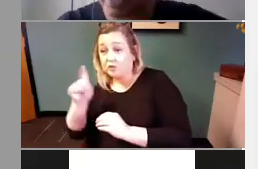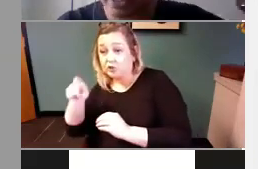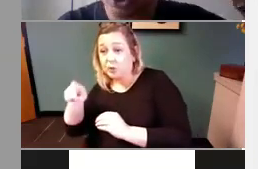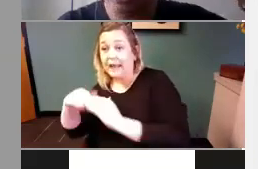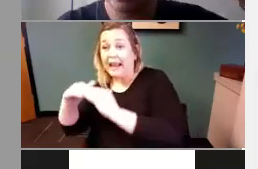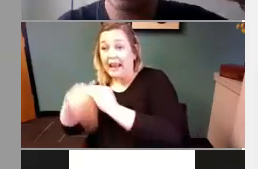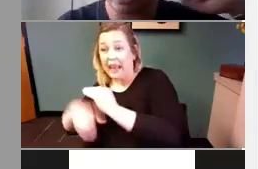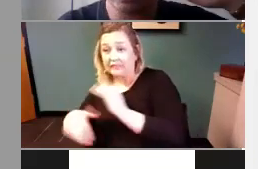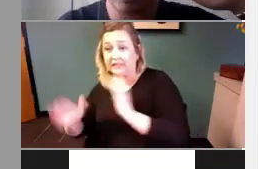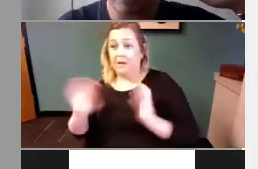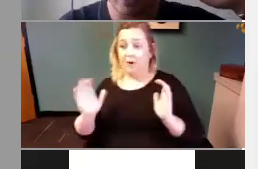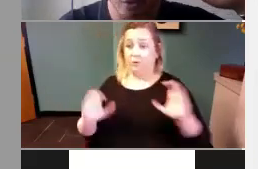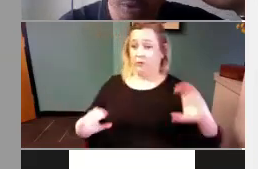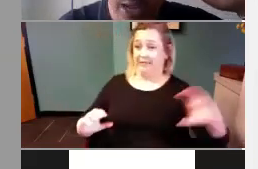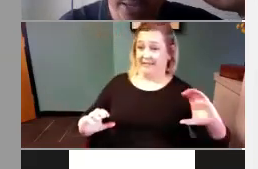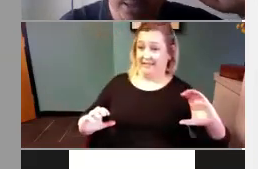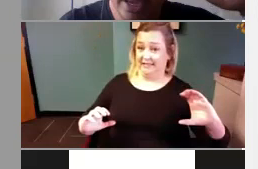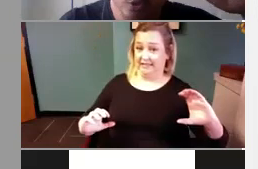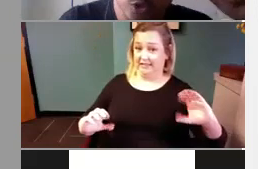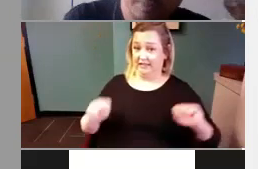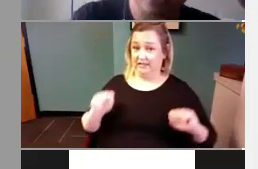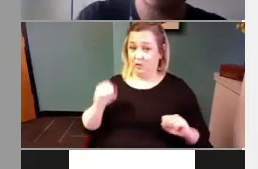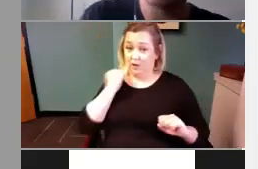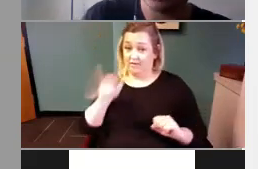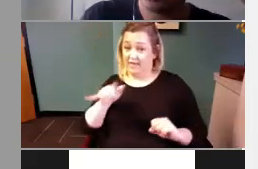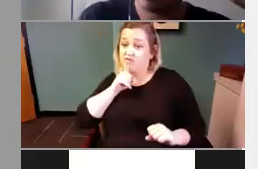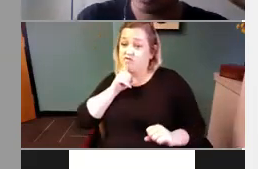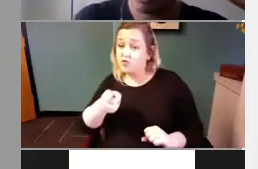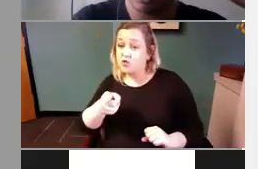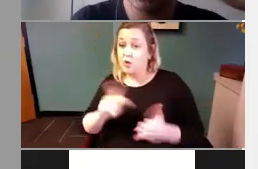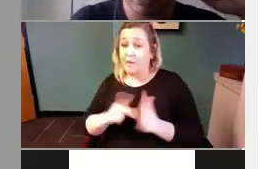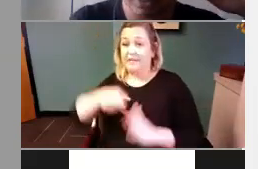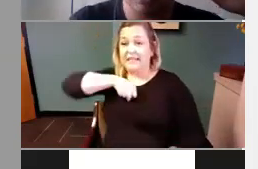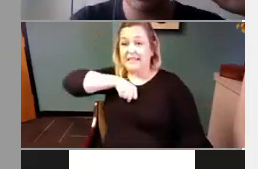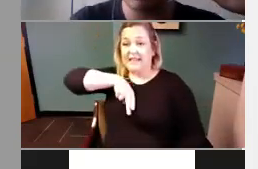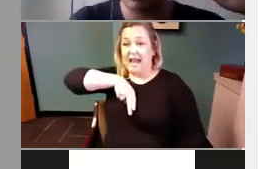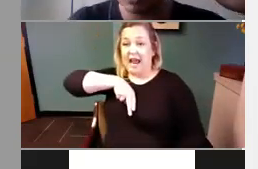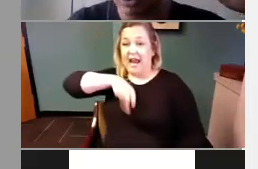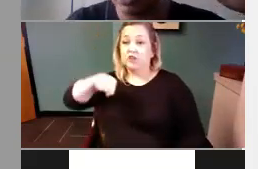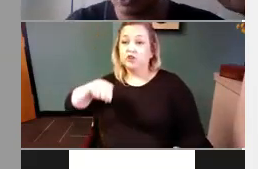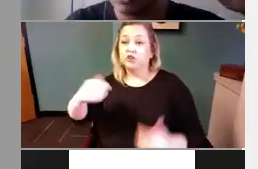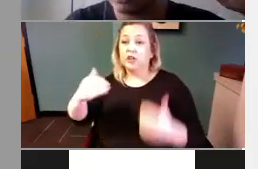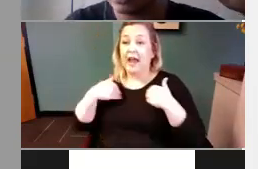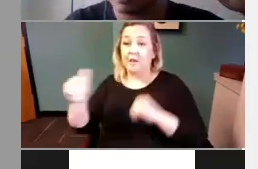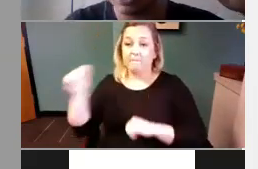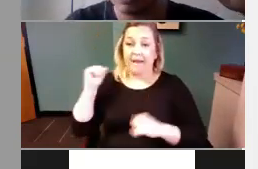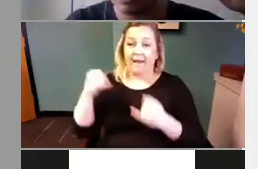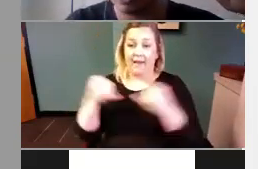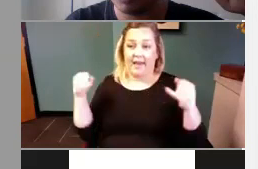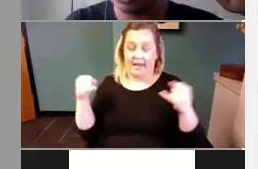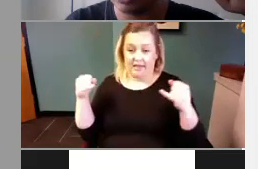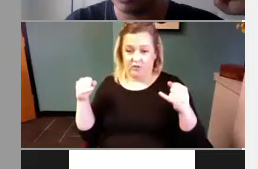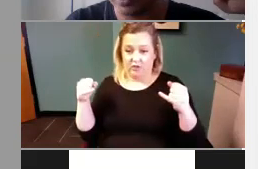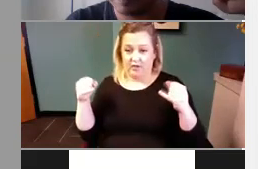would be a backage that starts from, I don't know, tie and goes back to shirt. or some other particular node in this